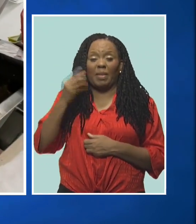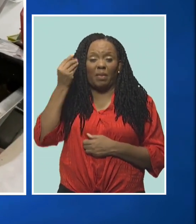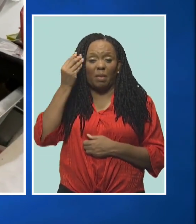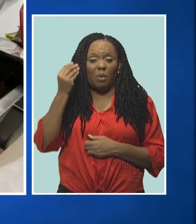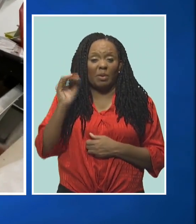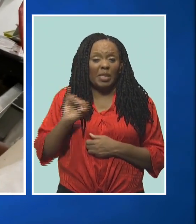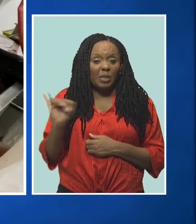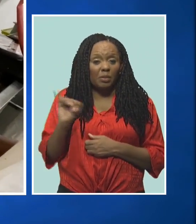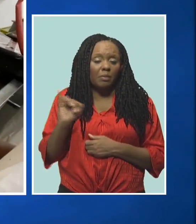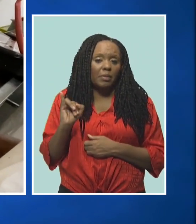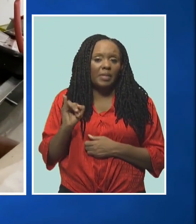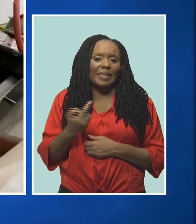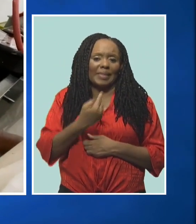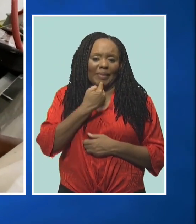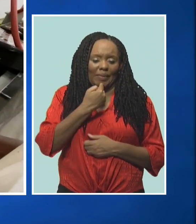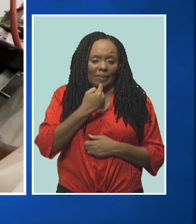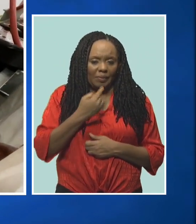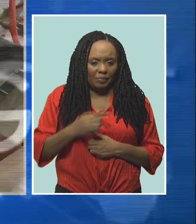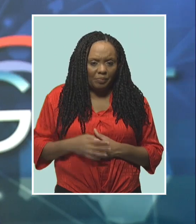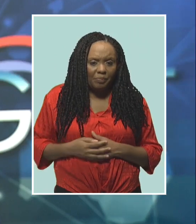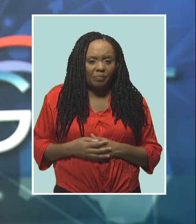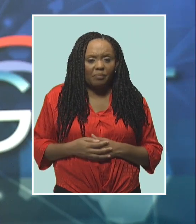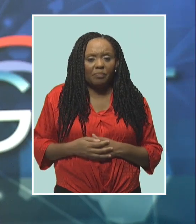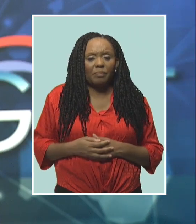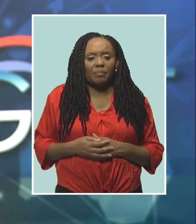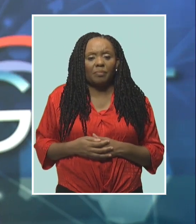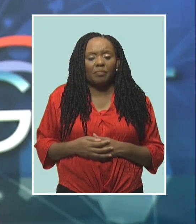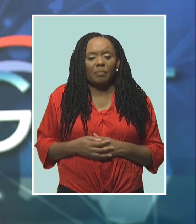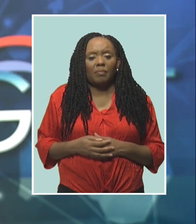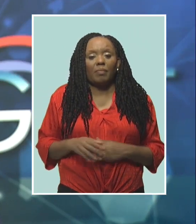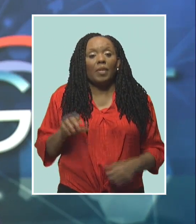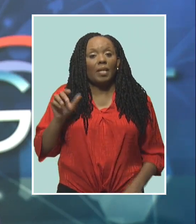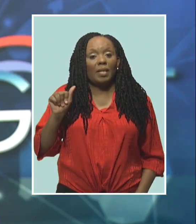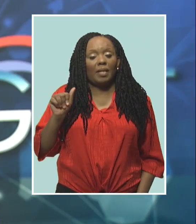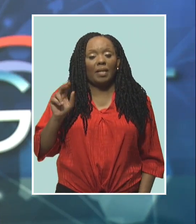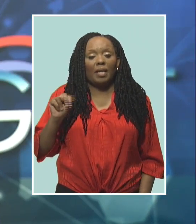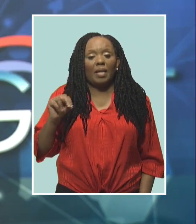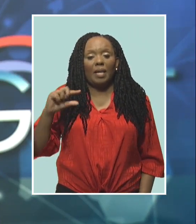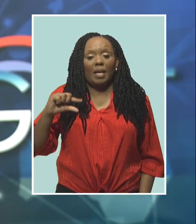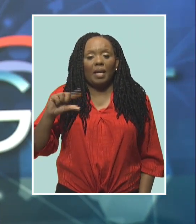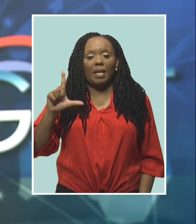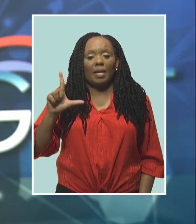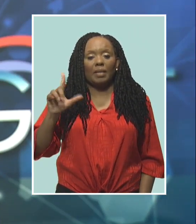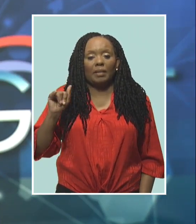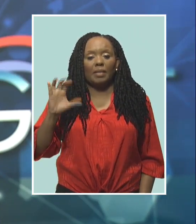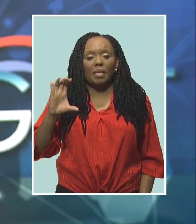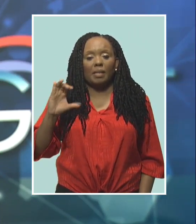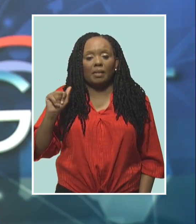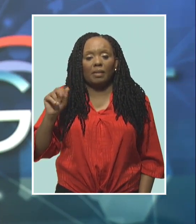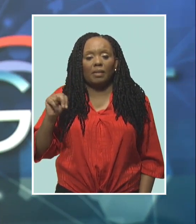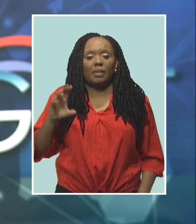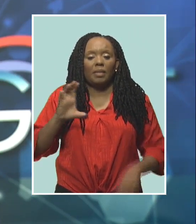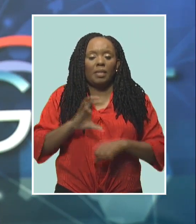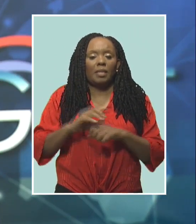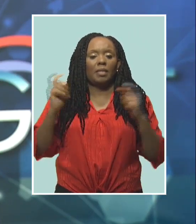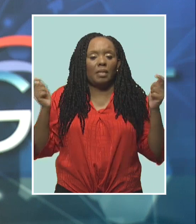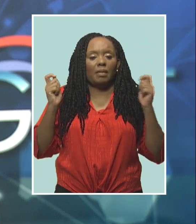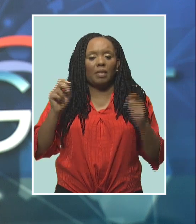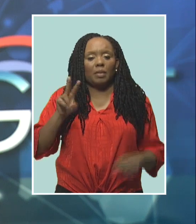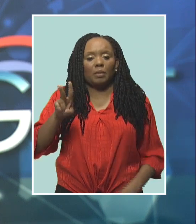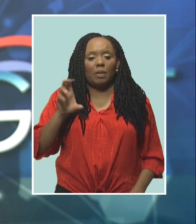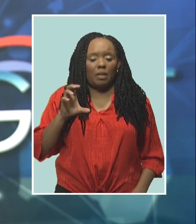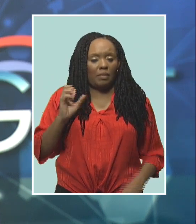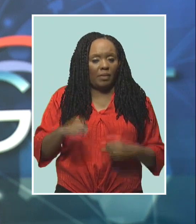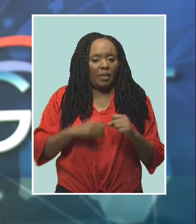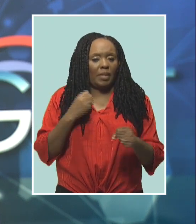Stacey Russell, CBC News. The Anglican diocese is celebrating its 200th anniversary in